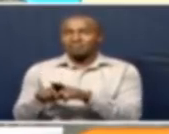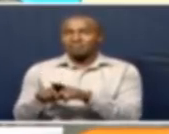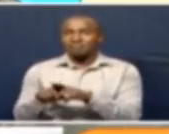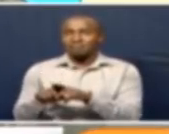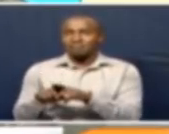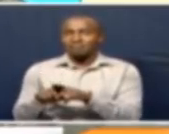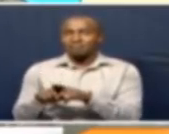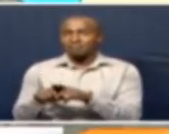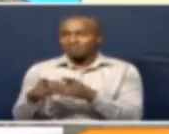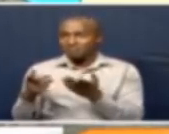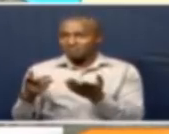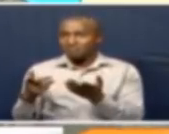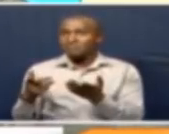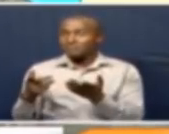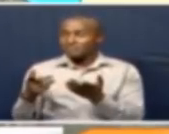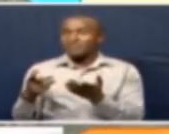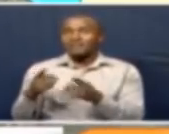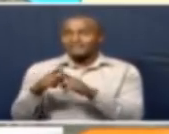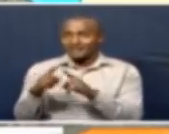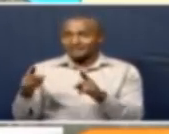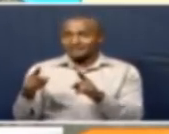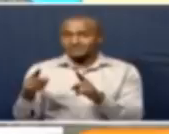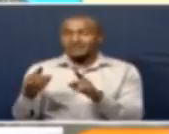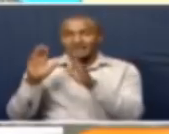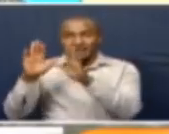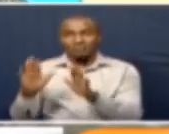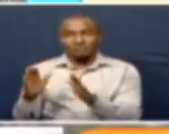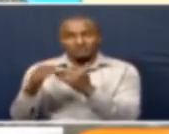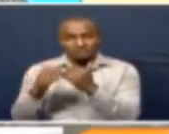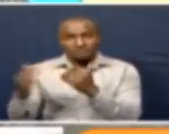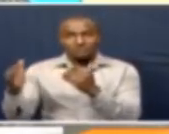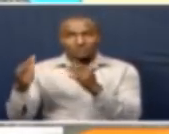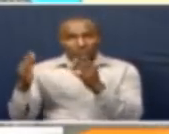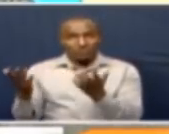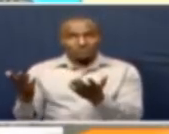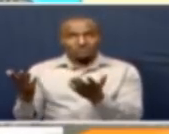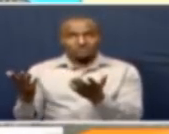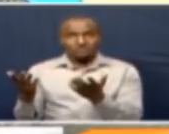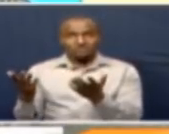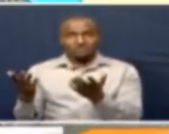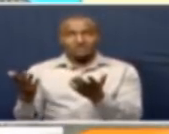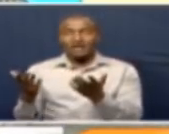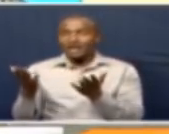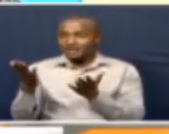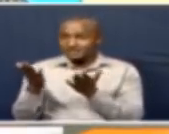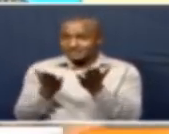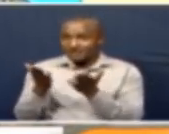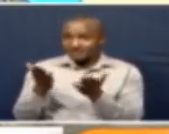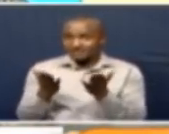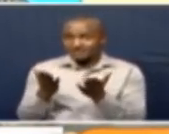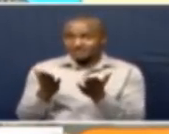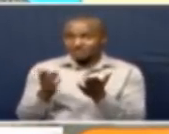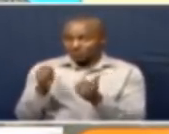paralegals that can also offer assistance, but what is important going forward, the service that we now lawyers can give